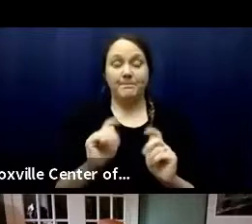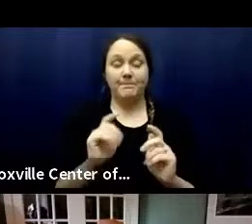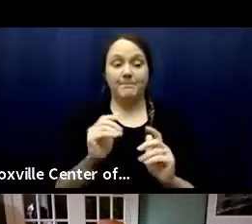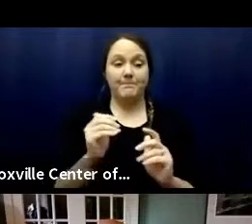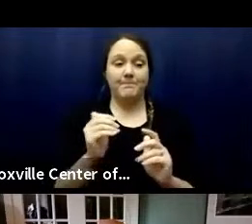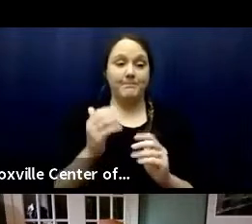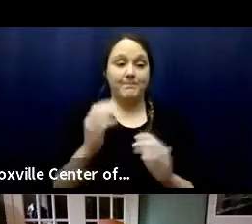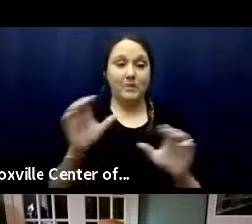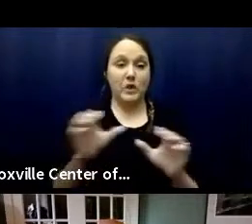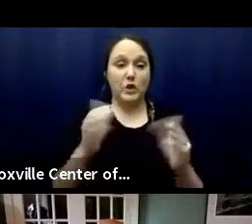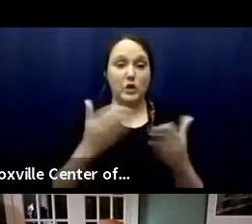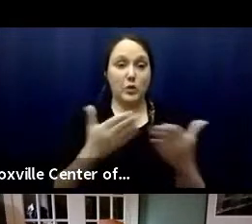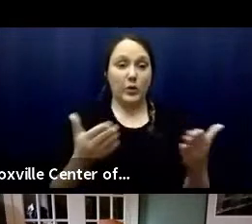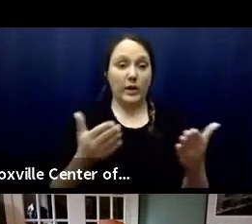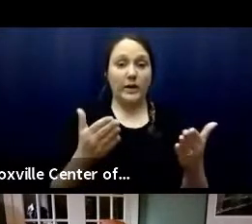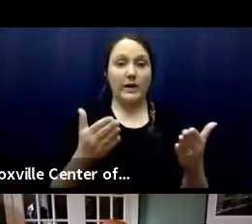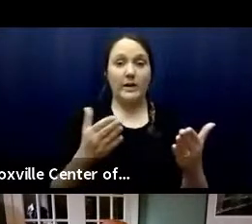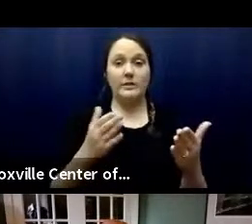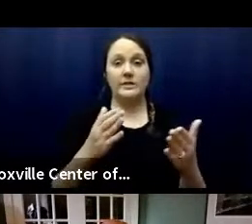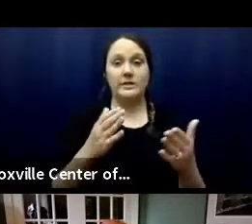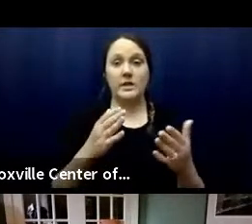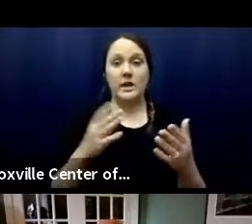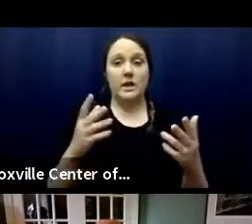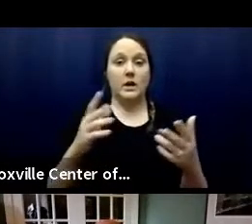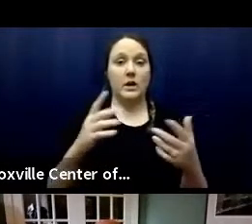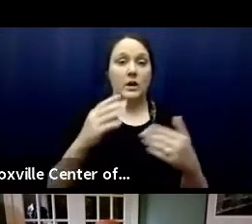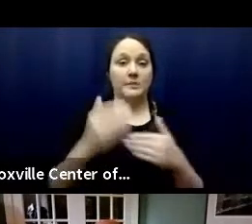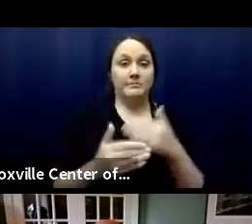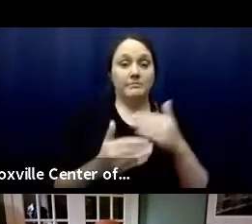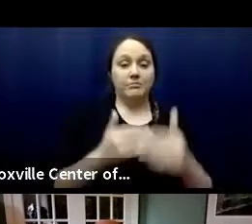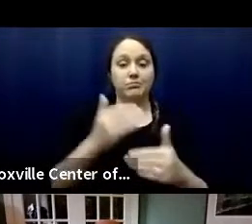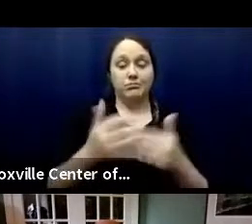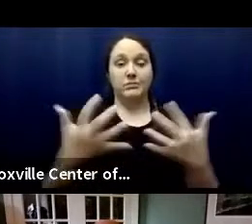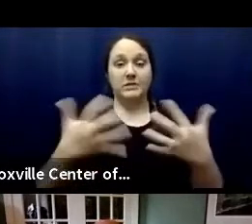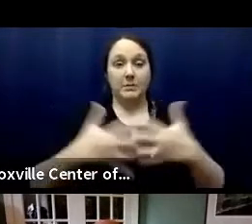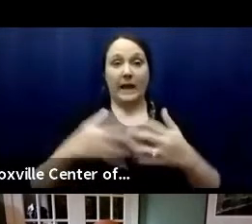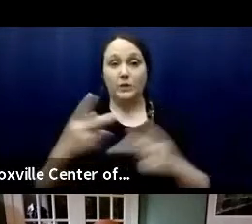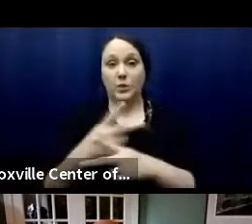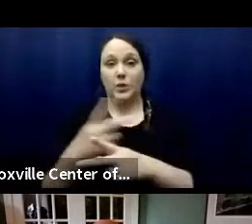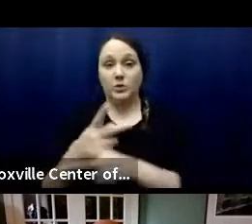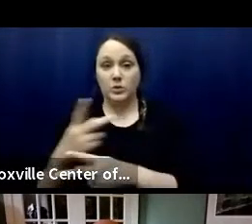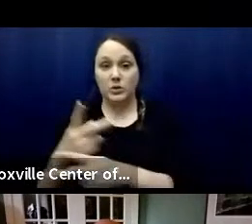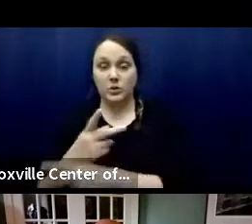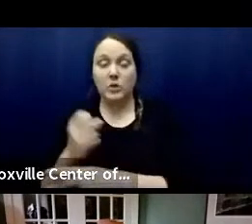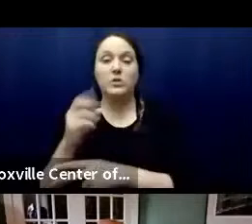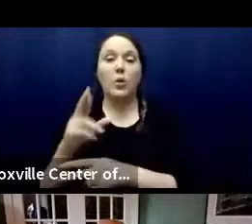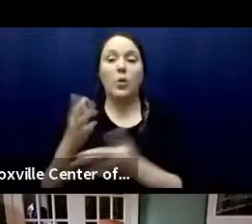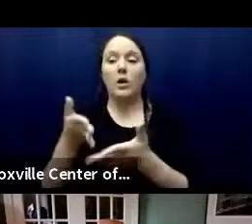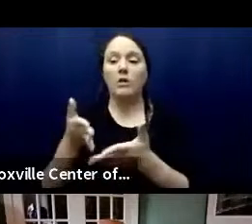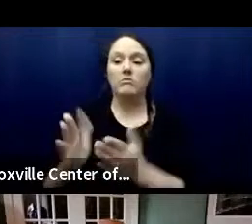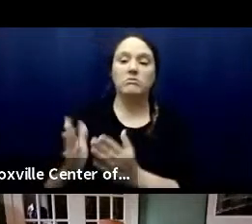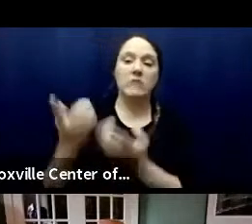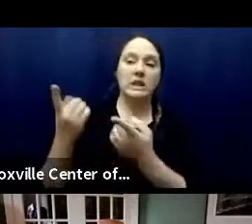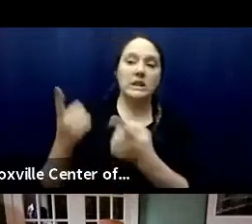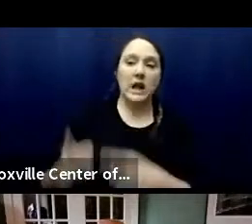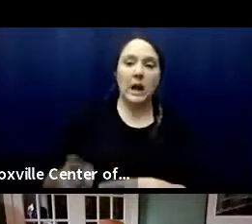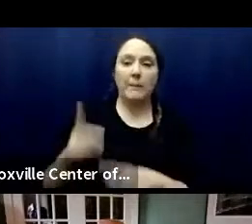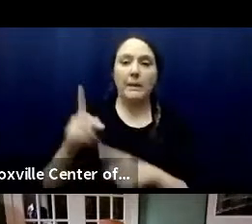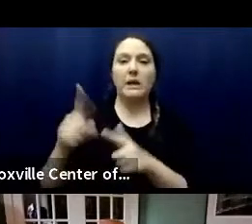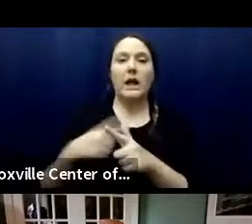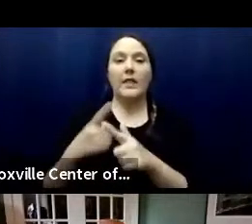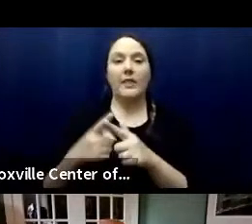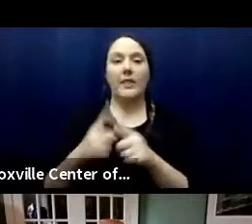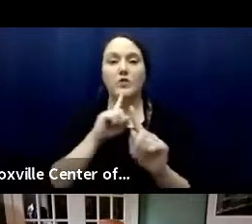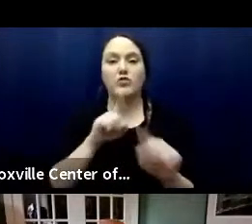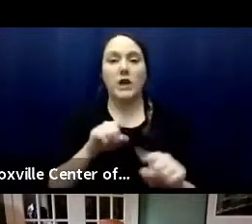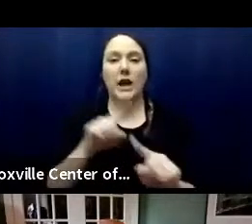way do things as data gradually gets worse, or is it to let it play out to a certain point and then react when we